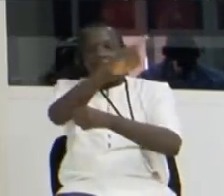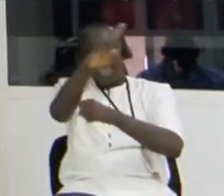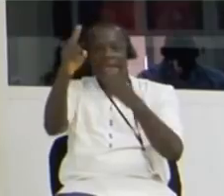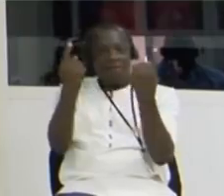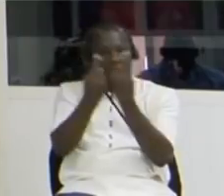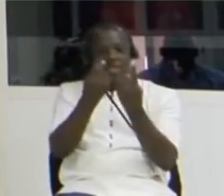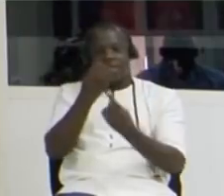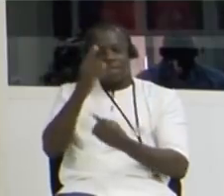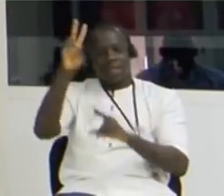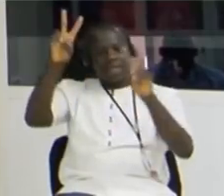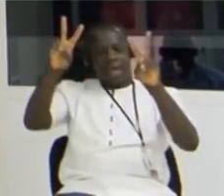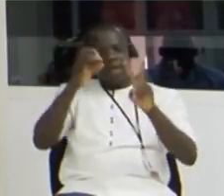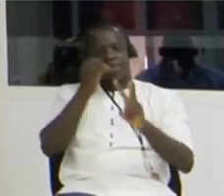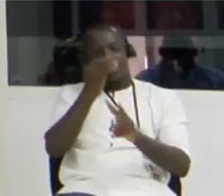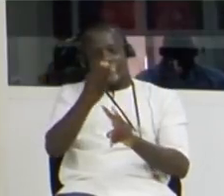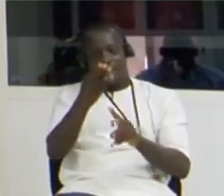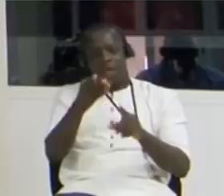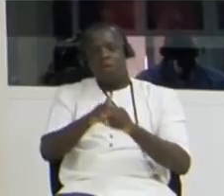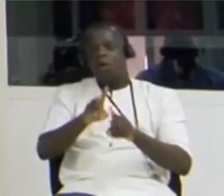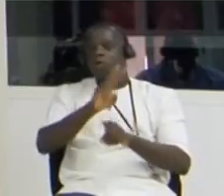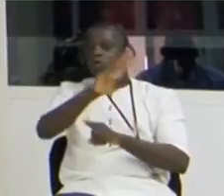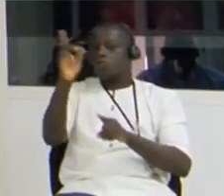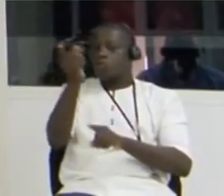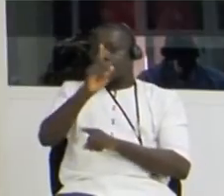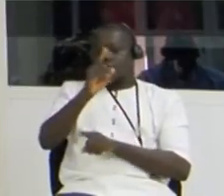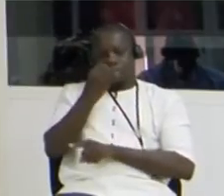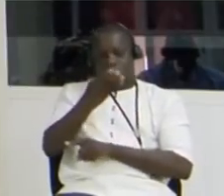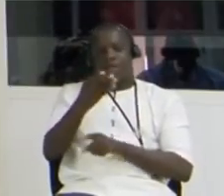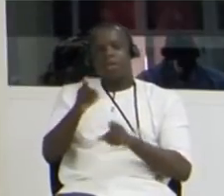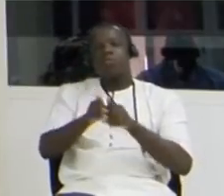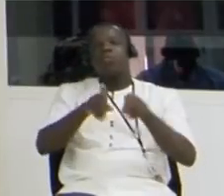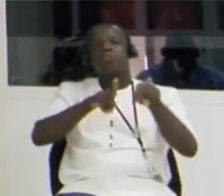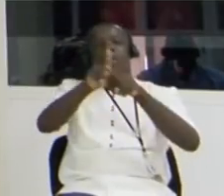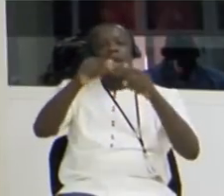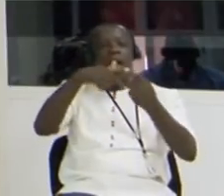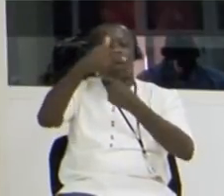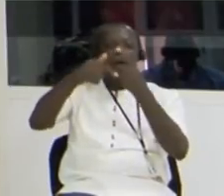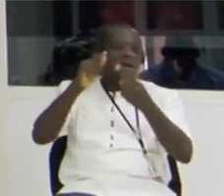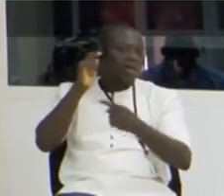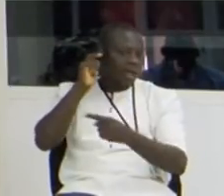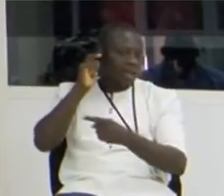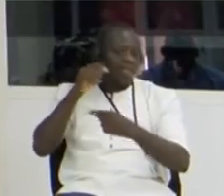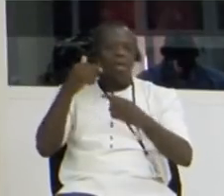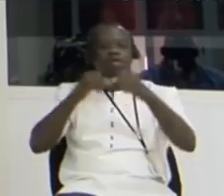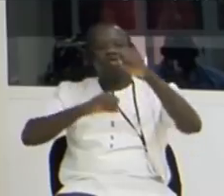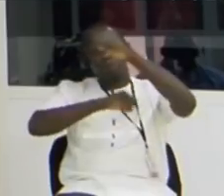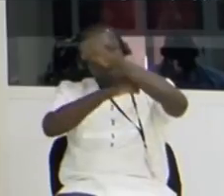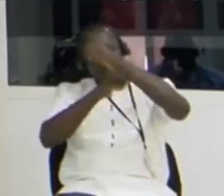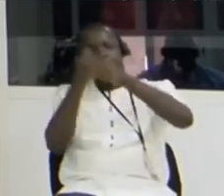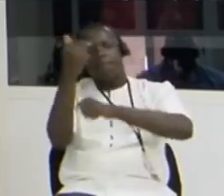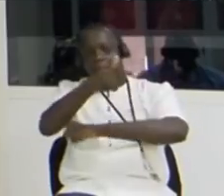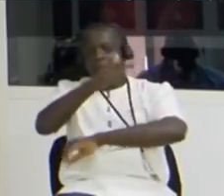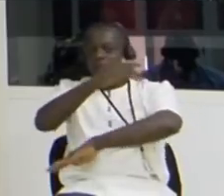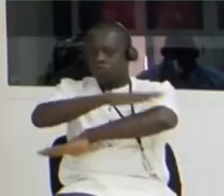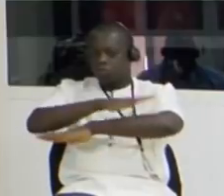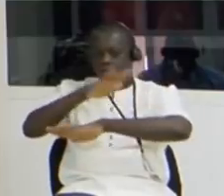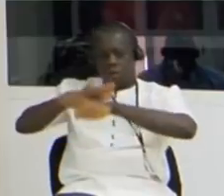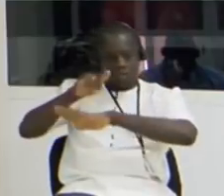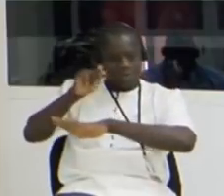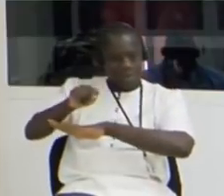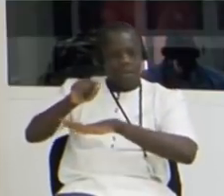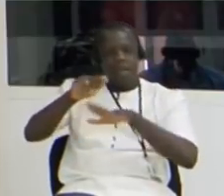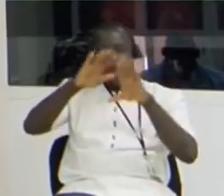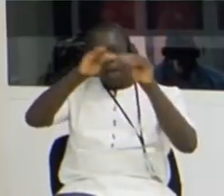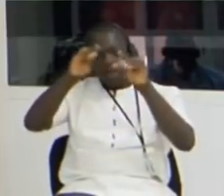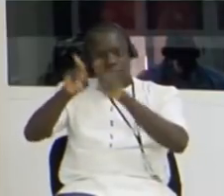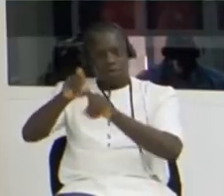whatever he said, but what he said to that respect, that these girls were should be sponsored. On that particular occasion? Yes. You had to do